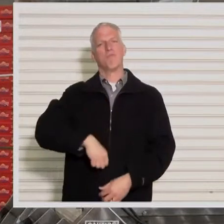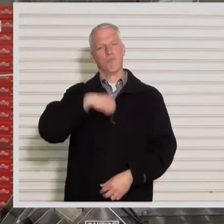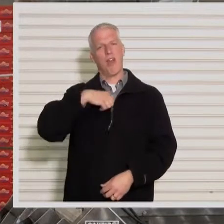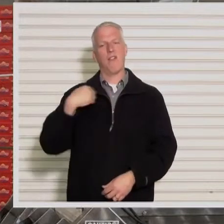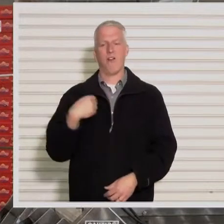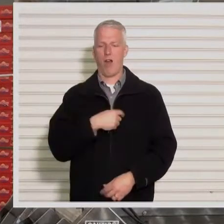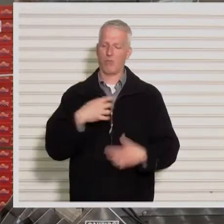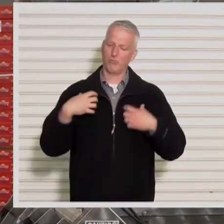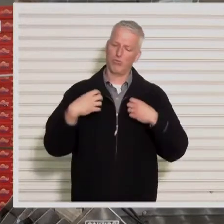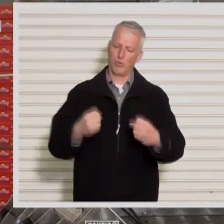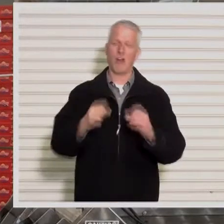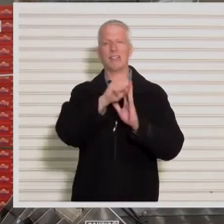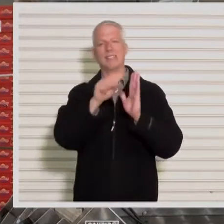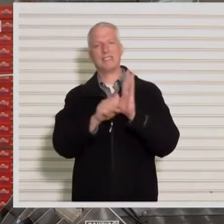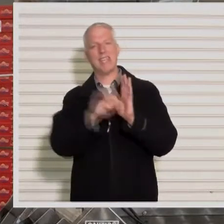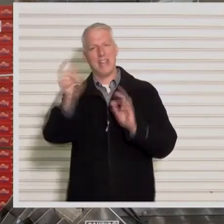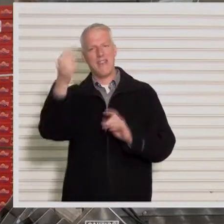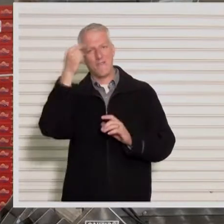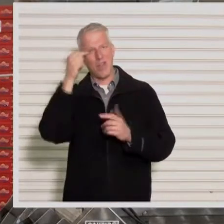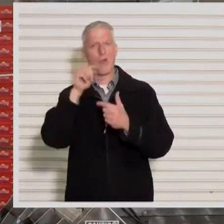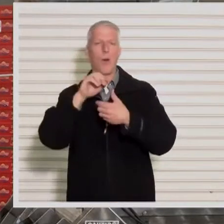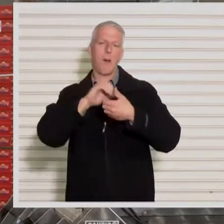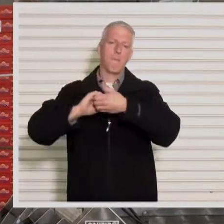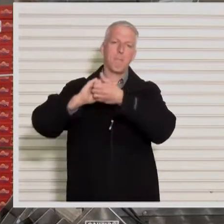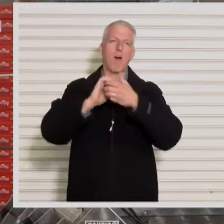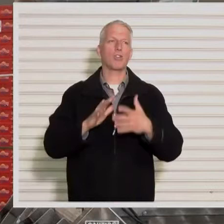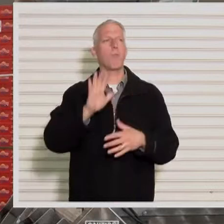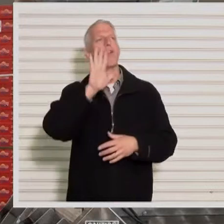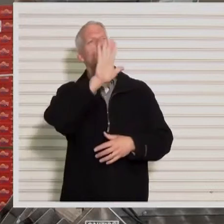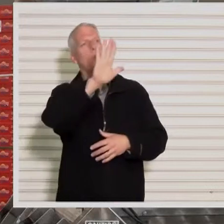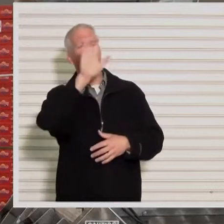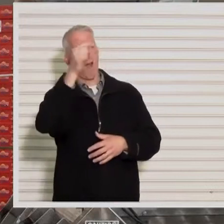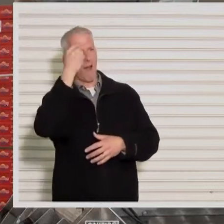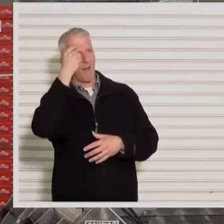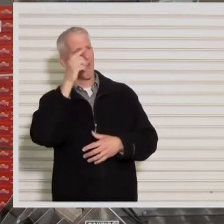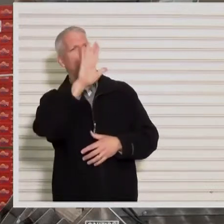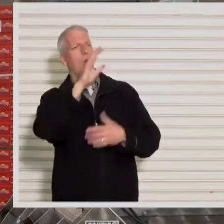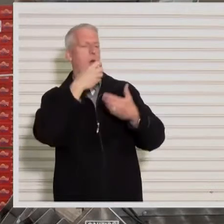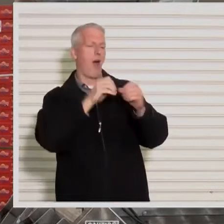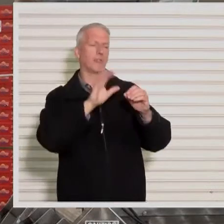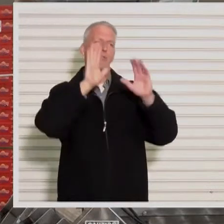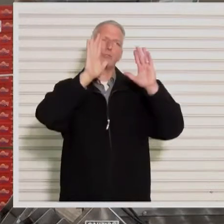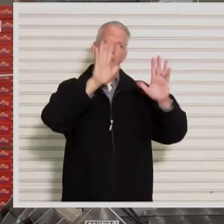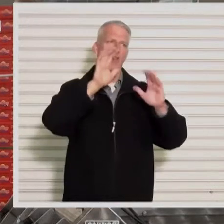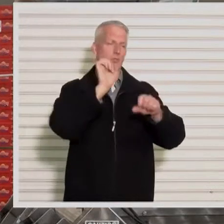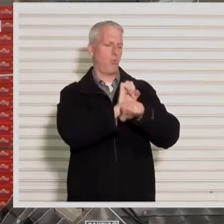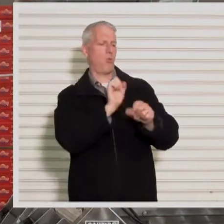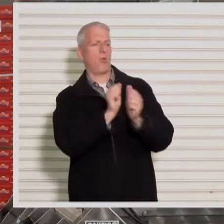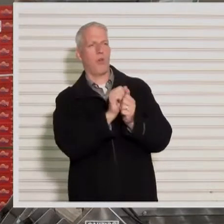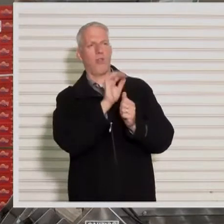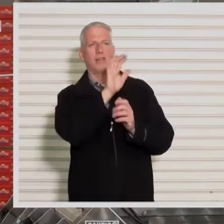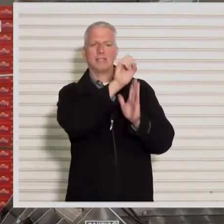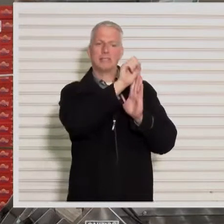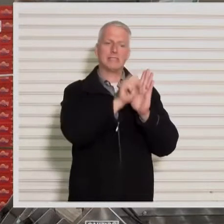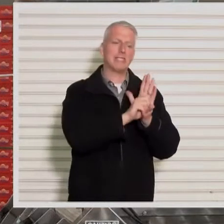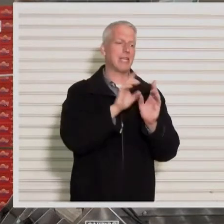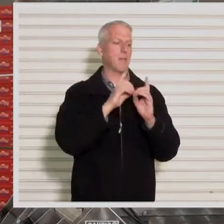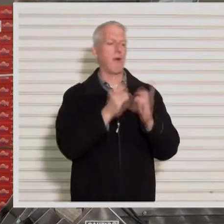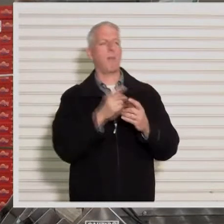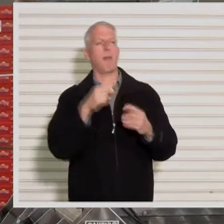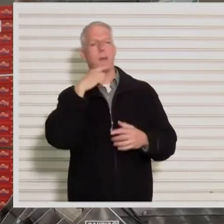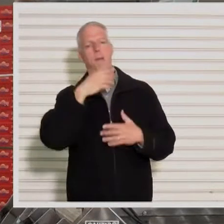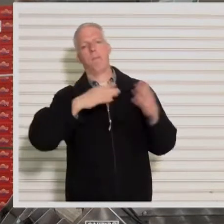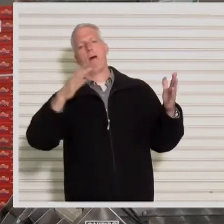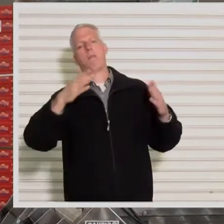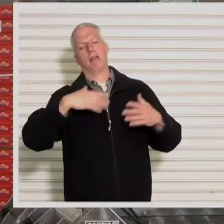our strong state-federal partnership. Your office has been great to work with. The State Department of Public Health has been